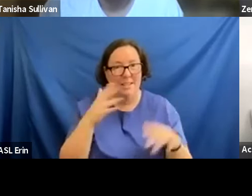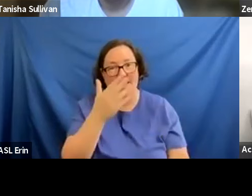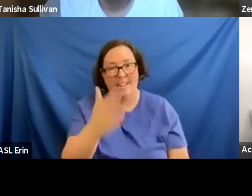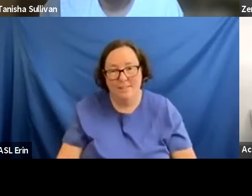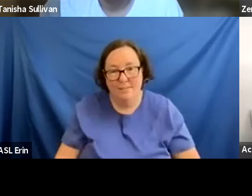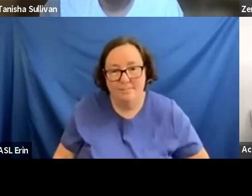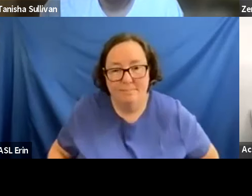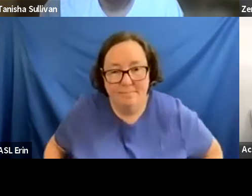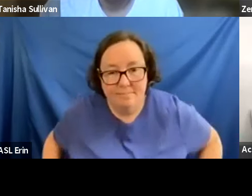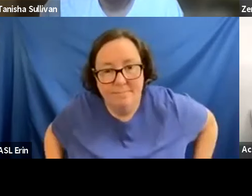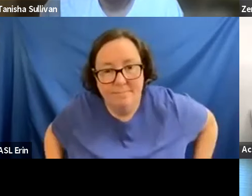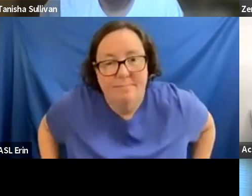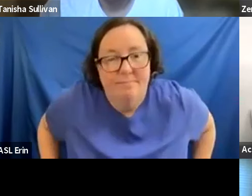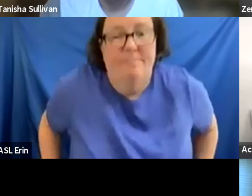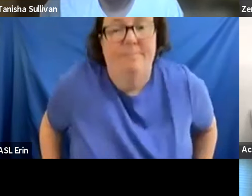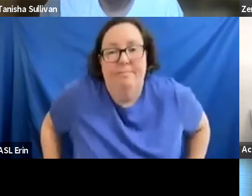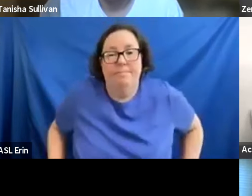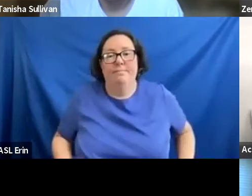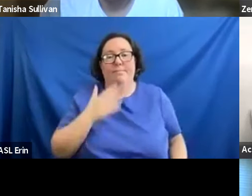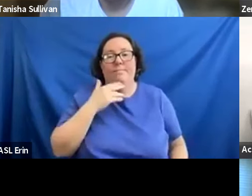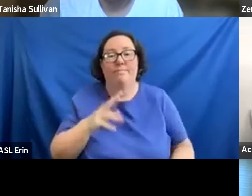all. Bye-bye. Thank you very much.